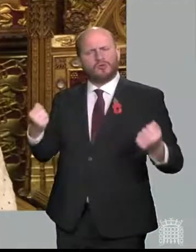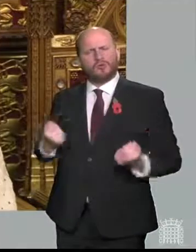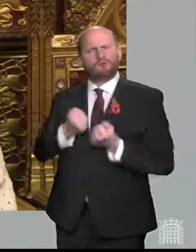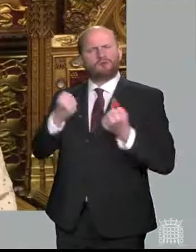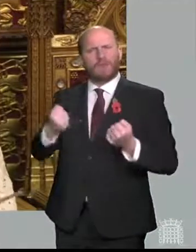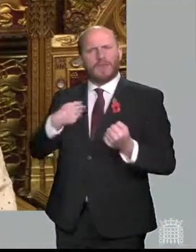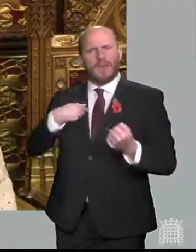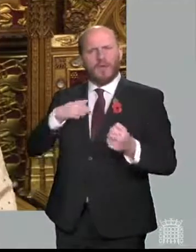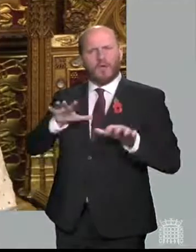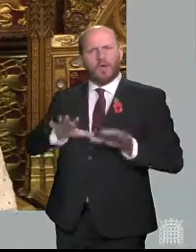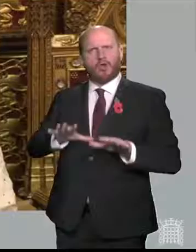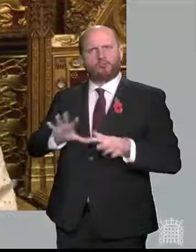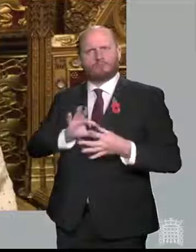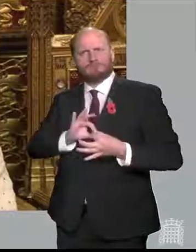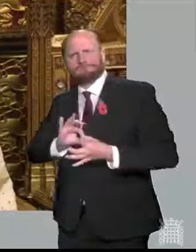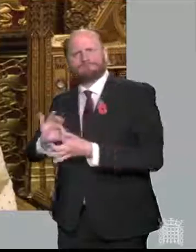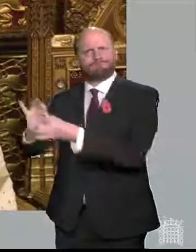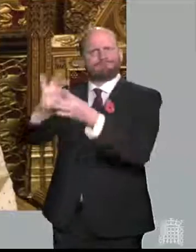Kingdom.